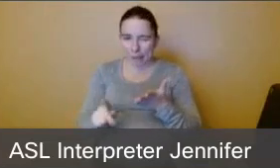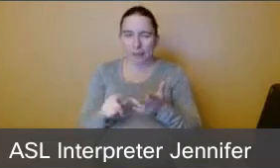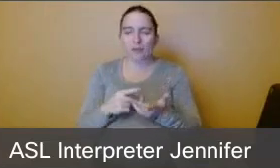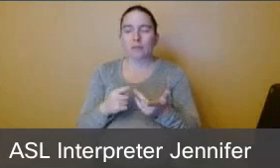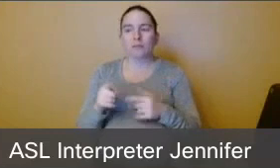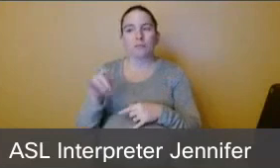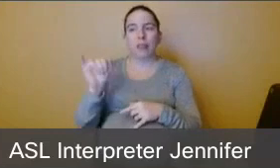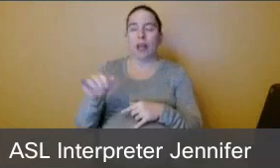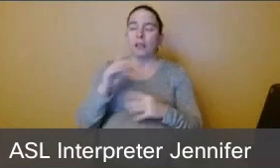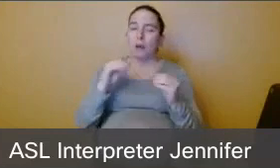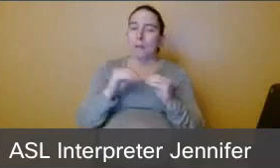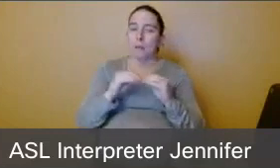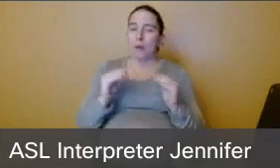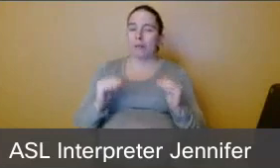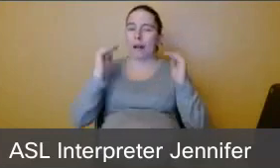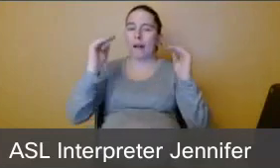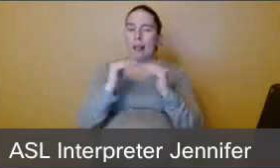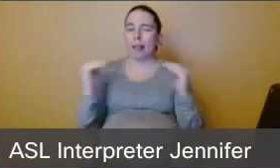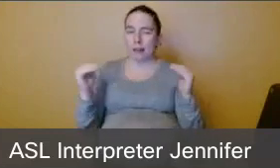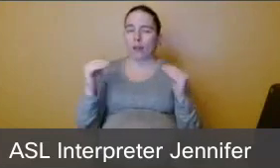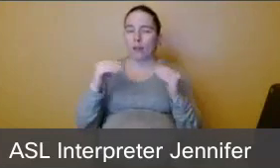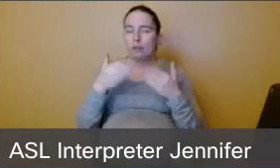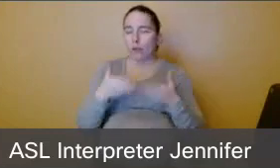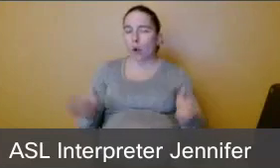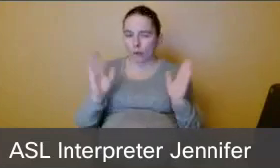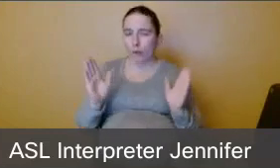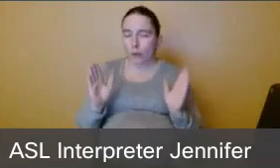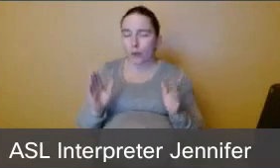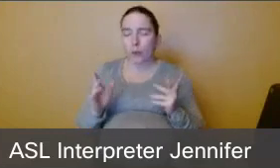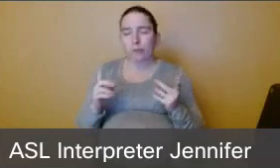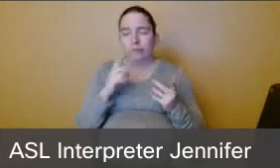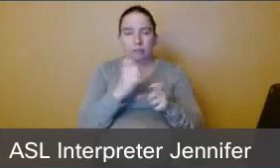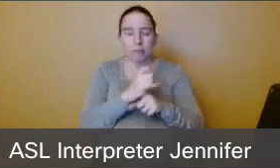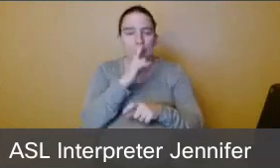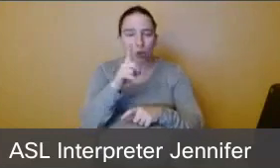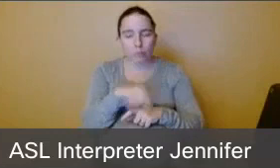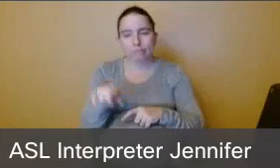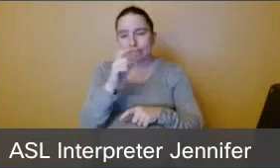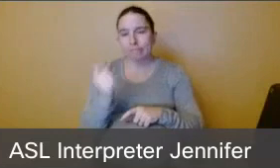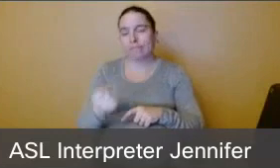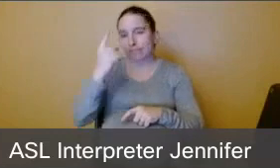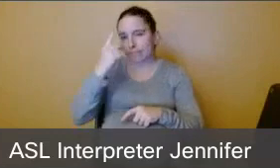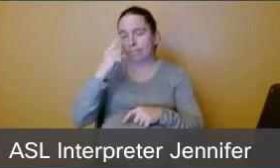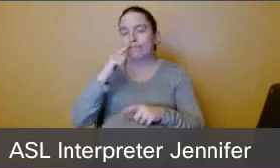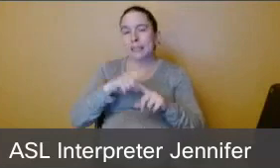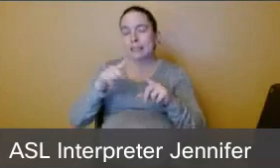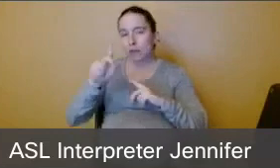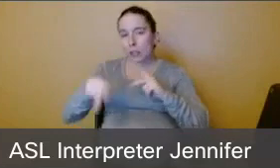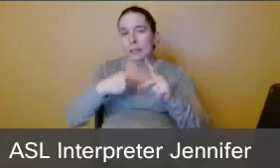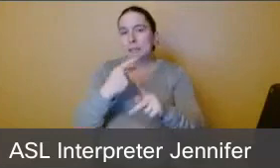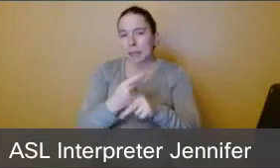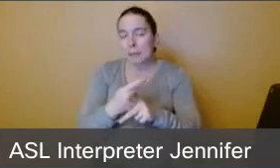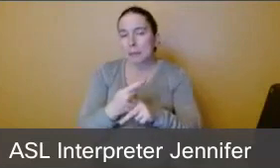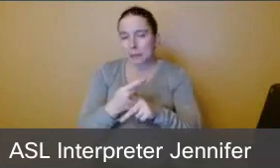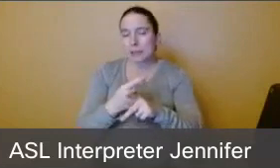to be a high-level, detailed overview, just to make sure that people understand the types of incentives we're talking